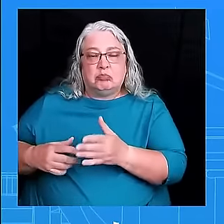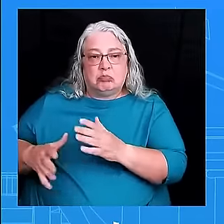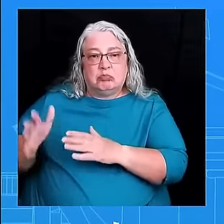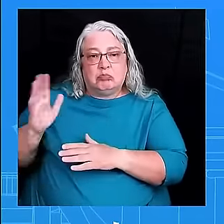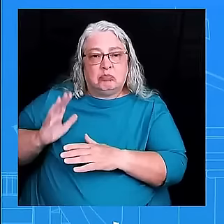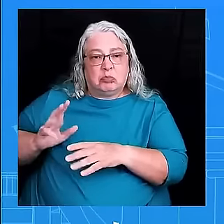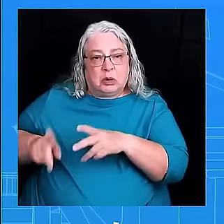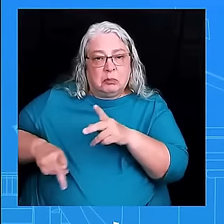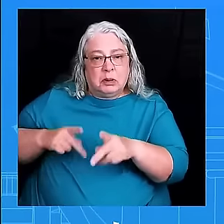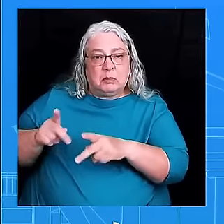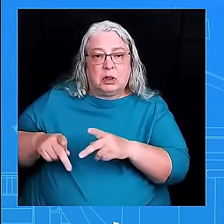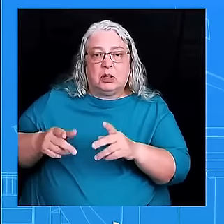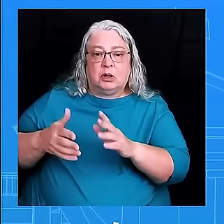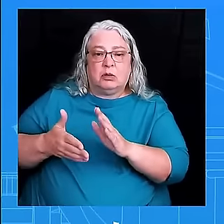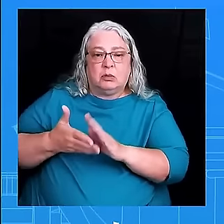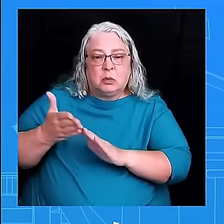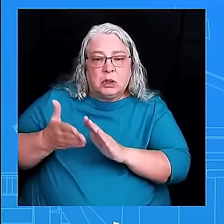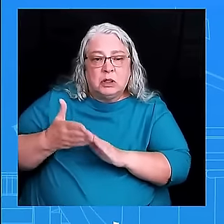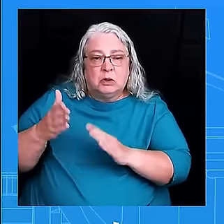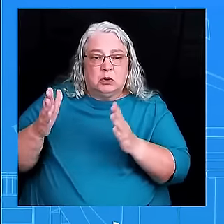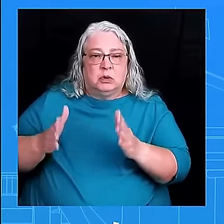We have said this before.